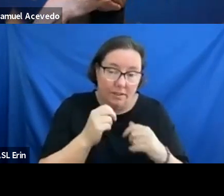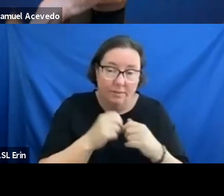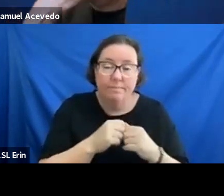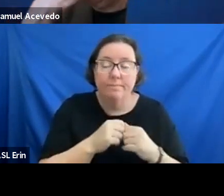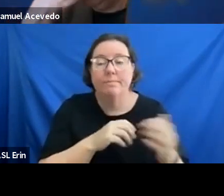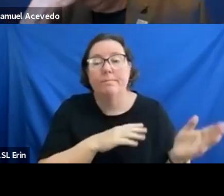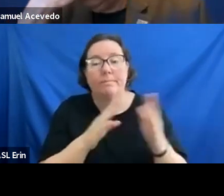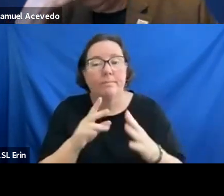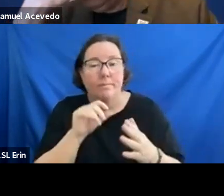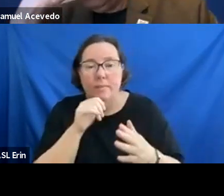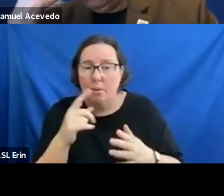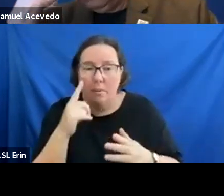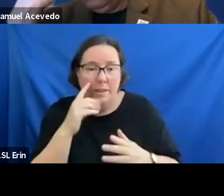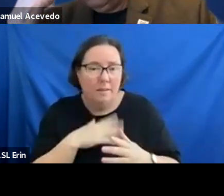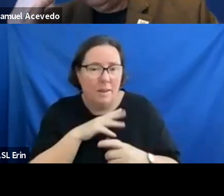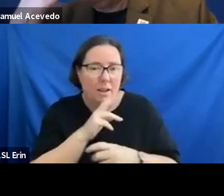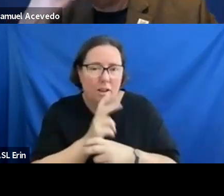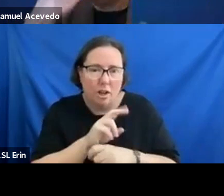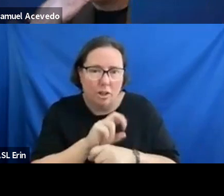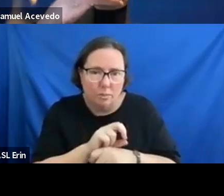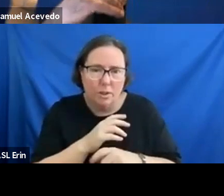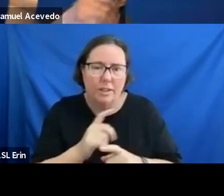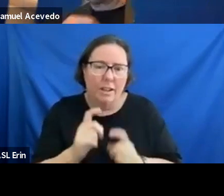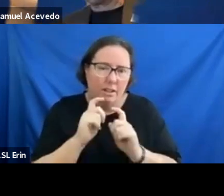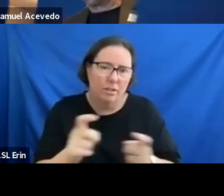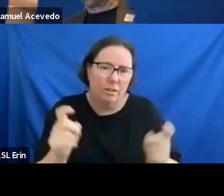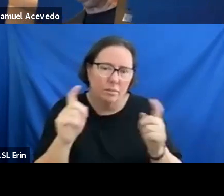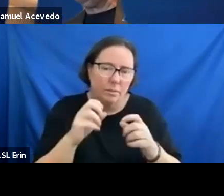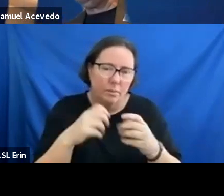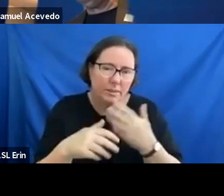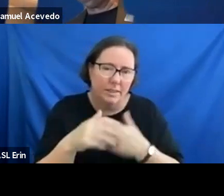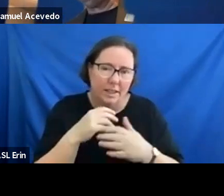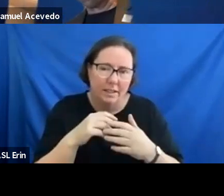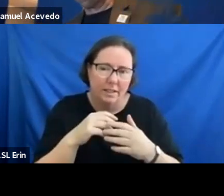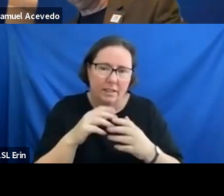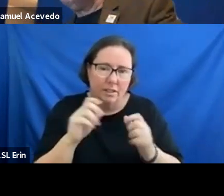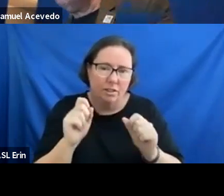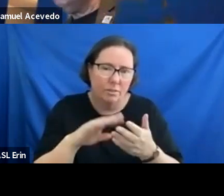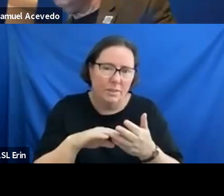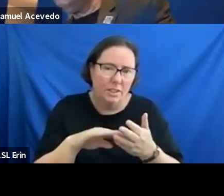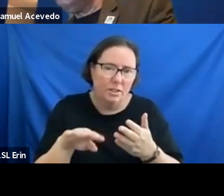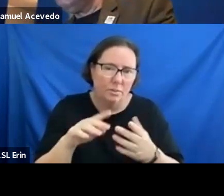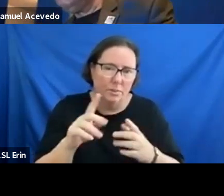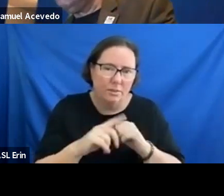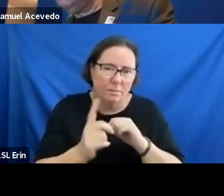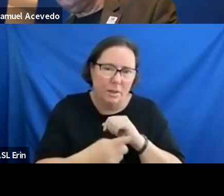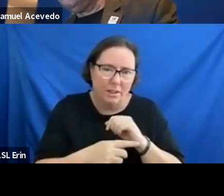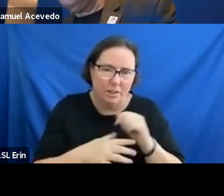don't think my hard work and contribution to the society should be an excuse to punish my